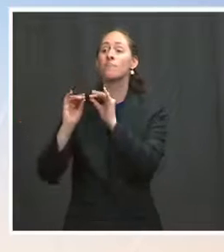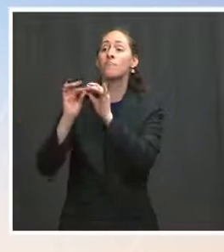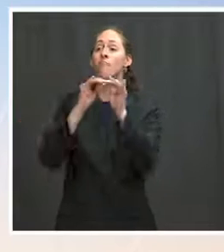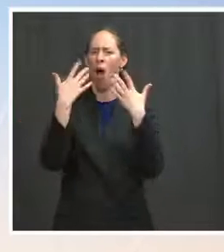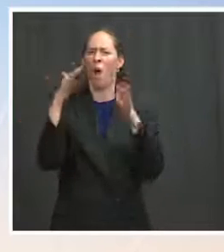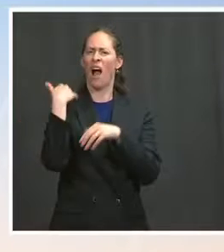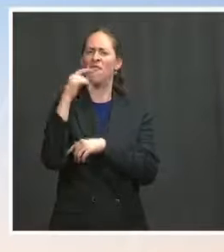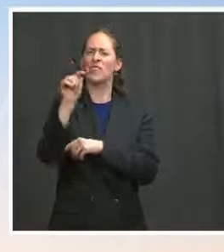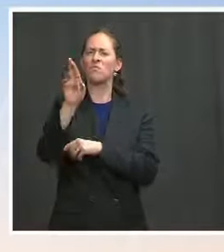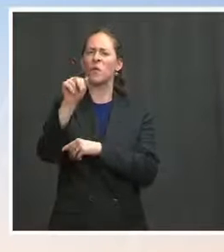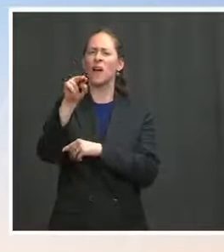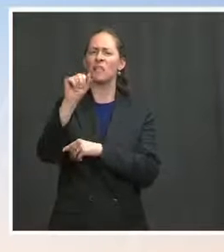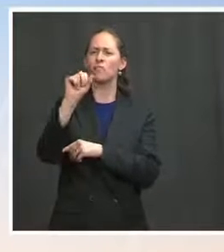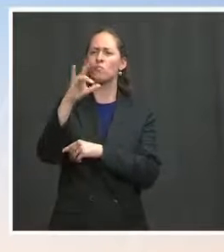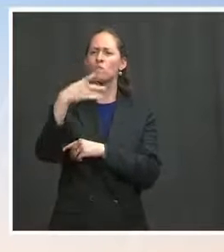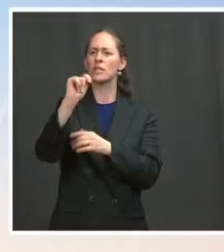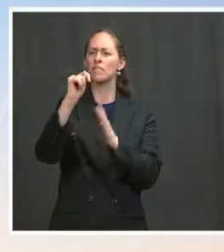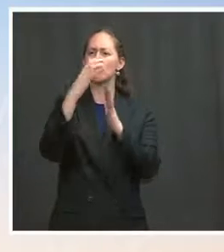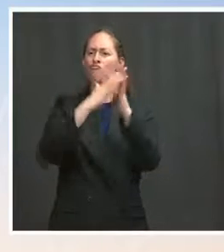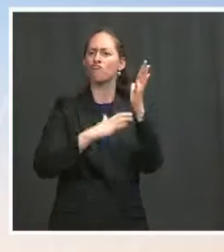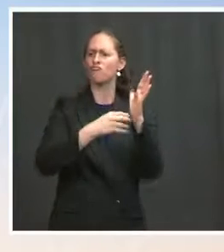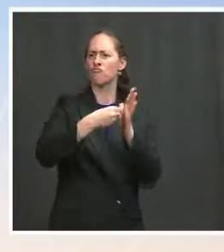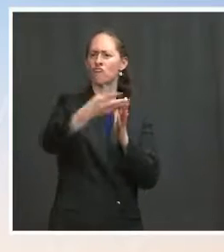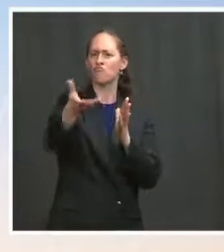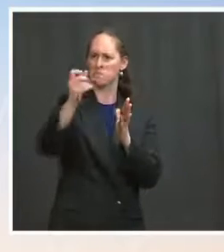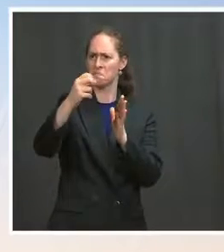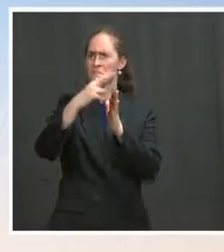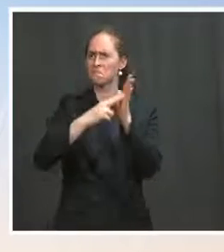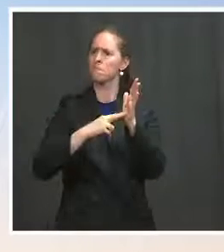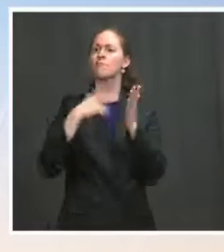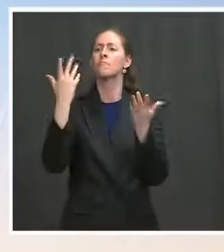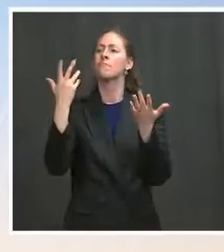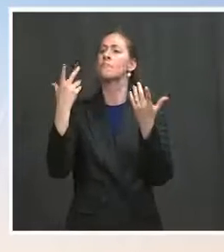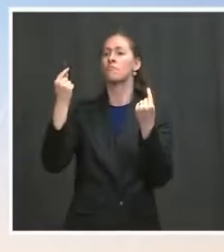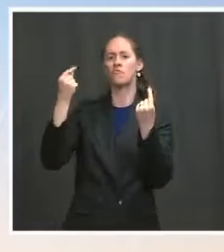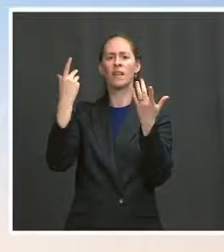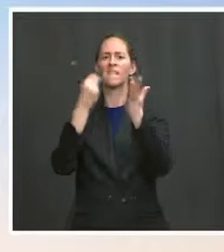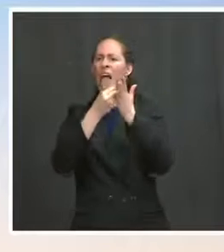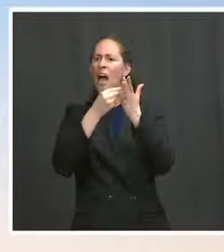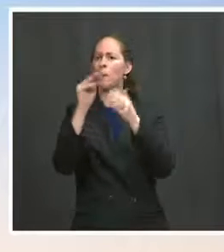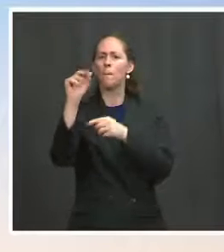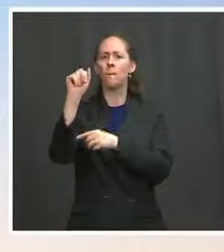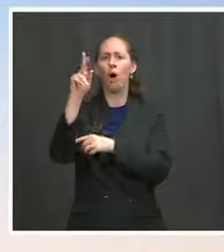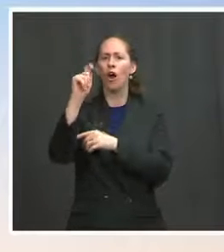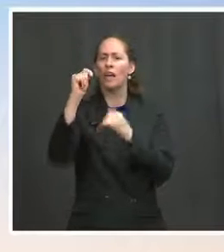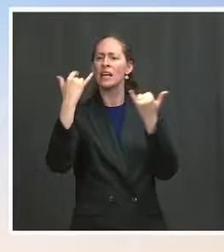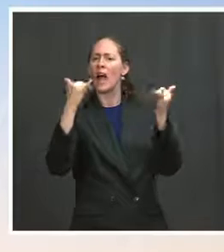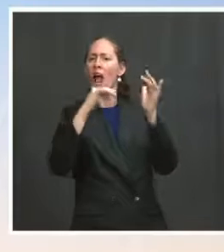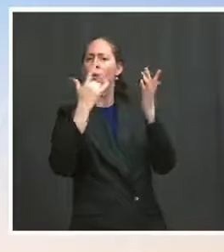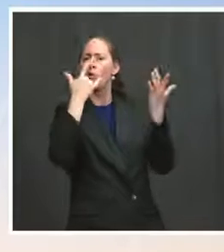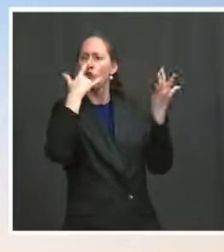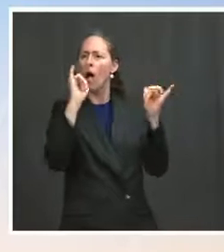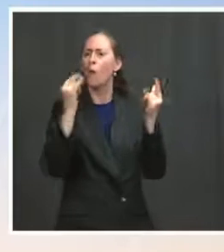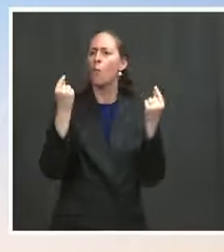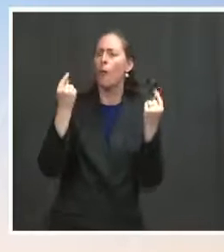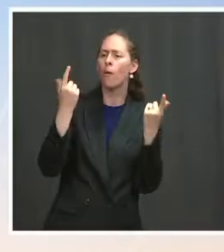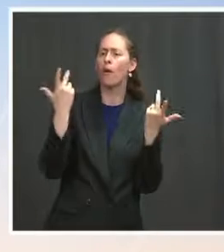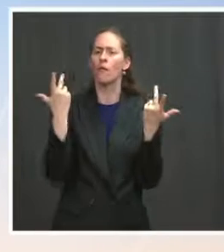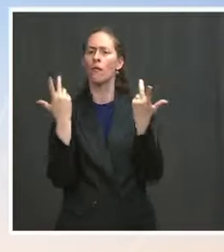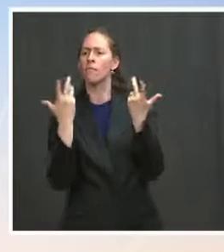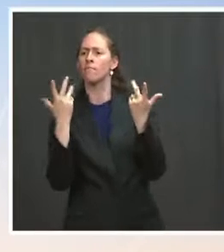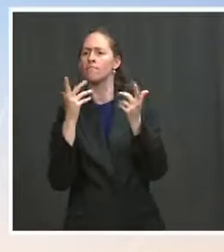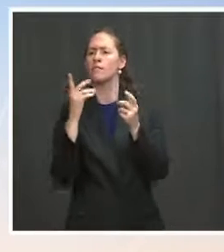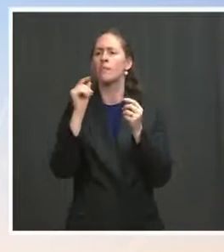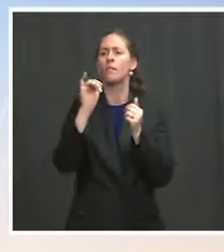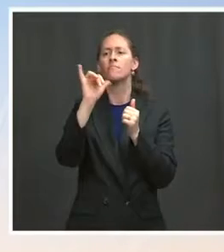an update on the state of the financial markets, to talk about how they can work to make credit more